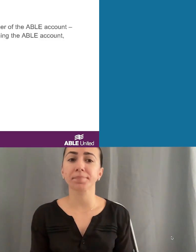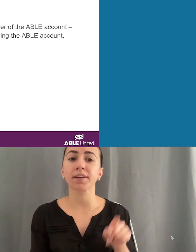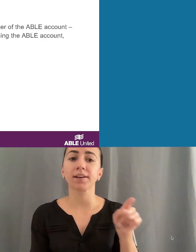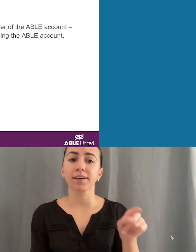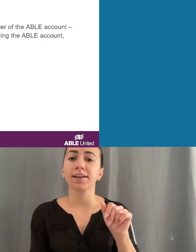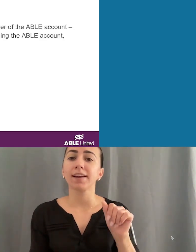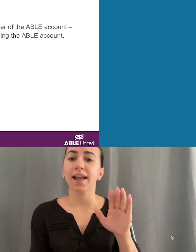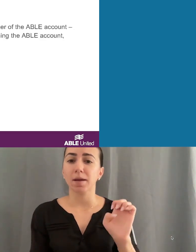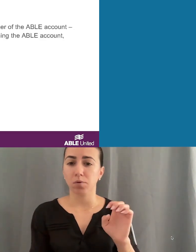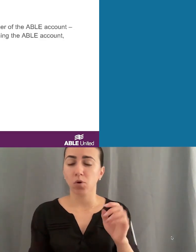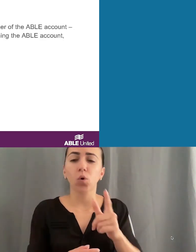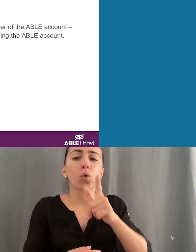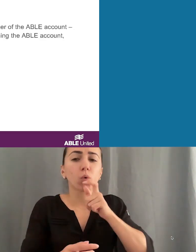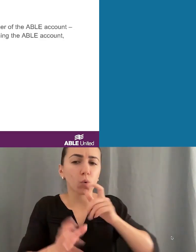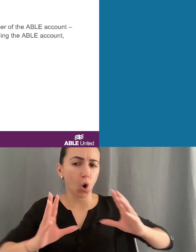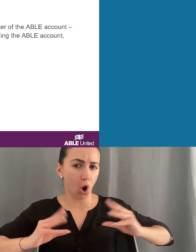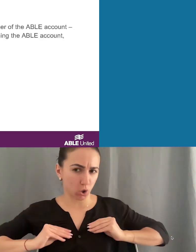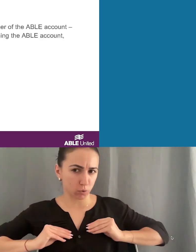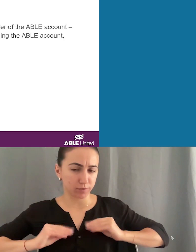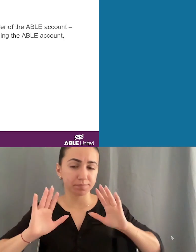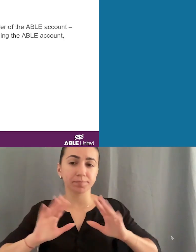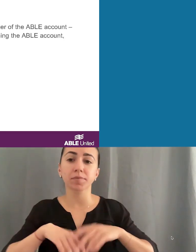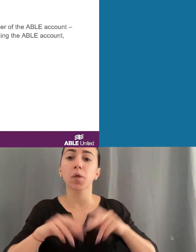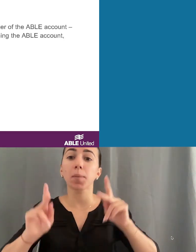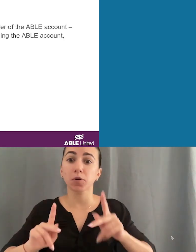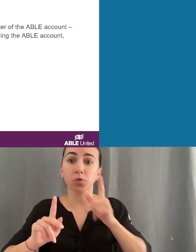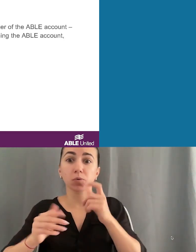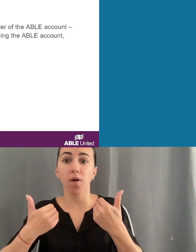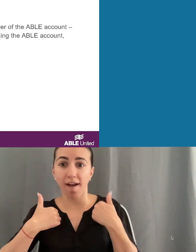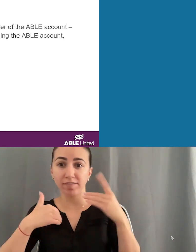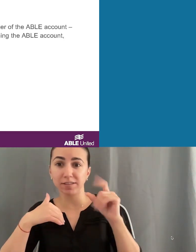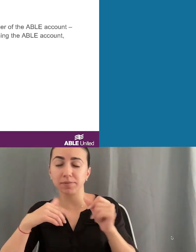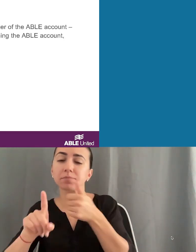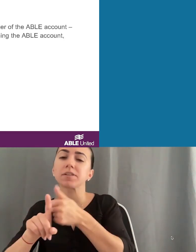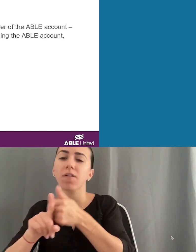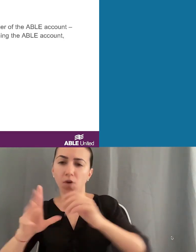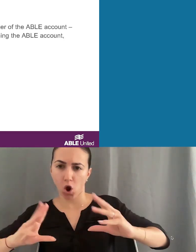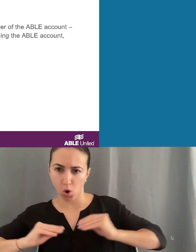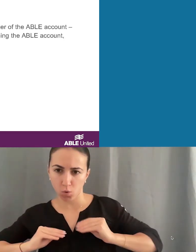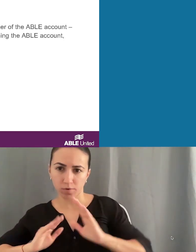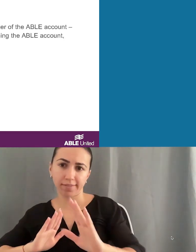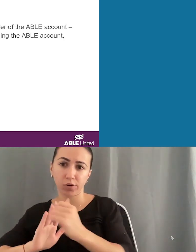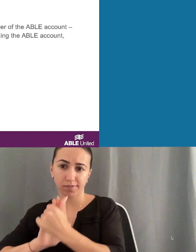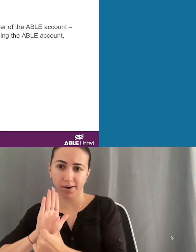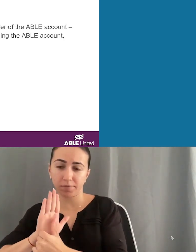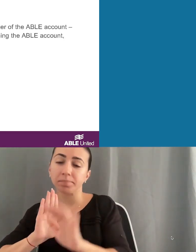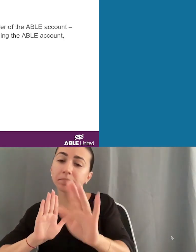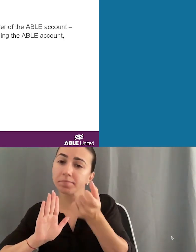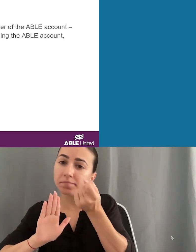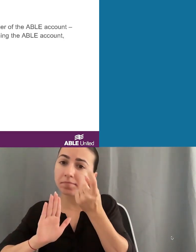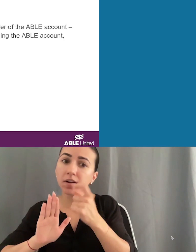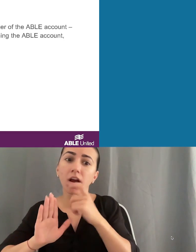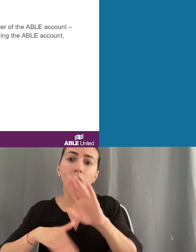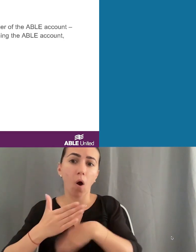ABLE accounts is who owns the account. The individual with the disability is the owner of the account. Now, we know not in